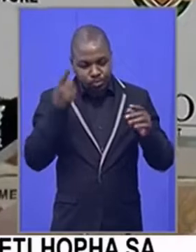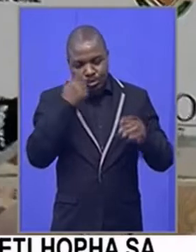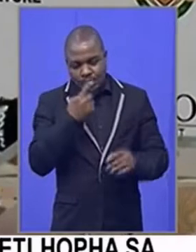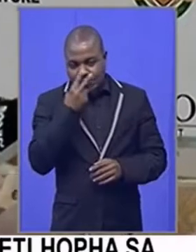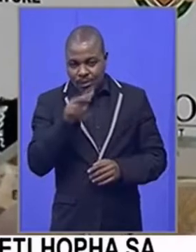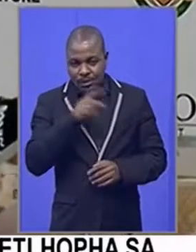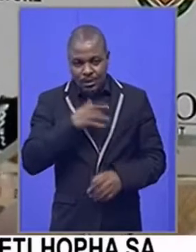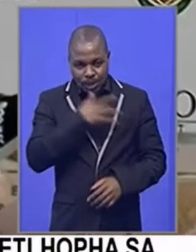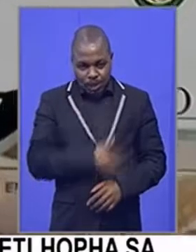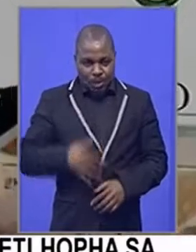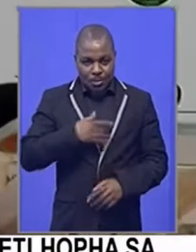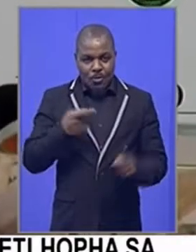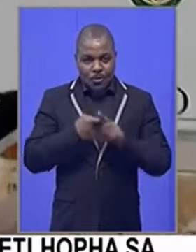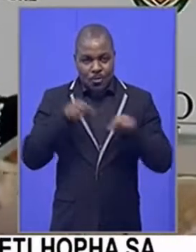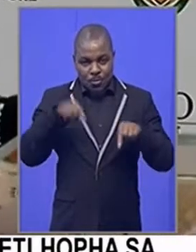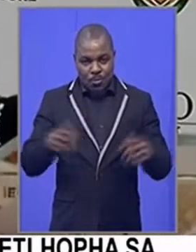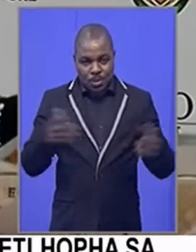mo